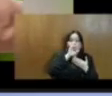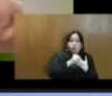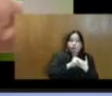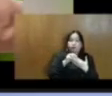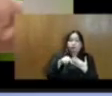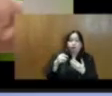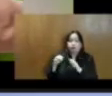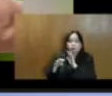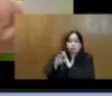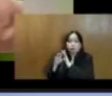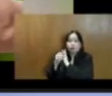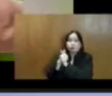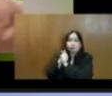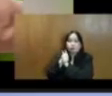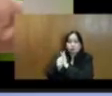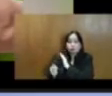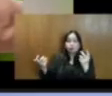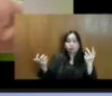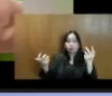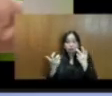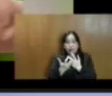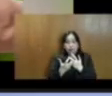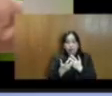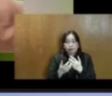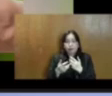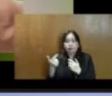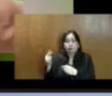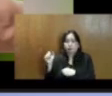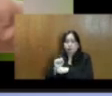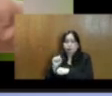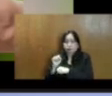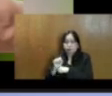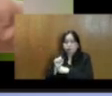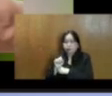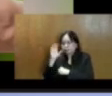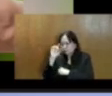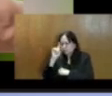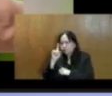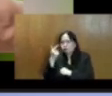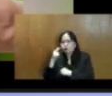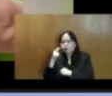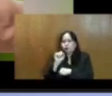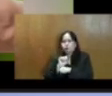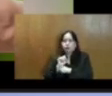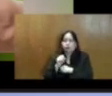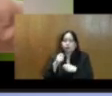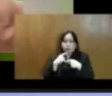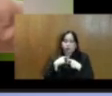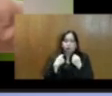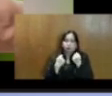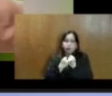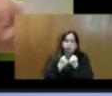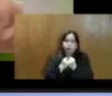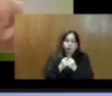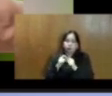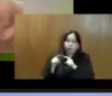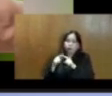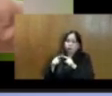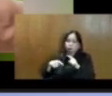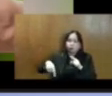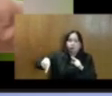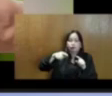have to develop skills to respond to the green jobs and identify these green jobs with the support of the interagency and with the